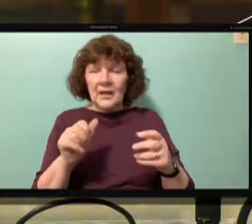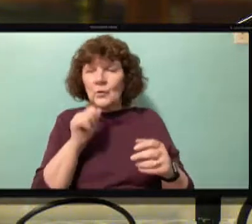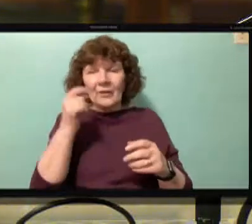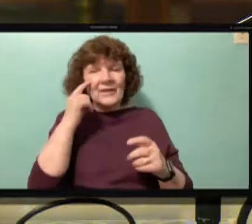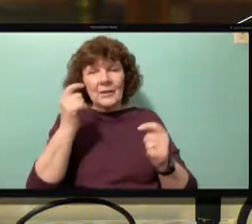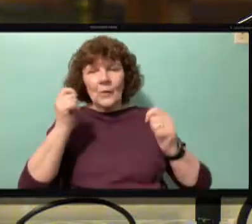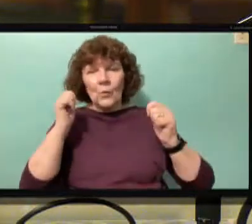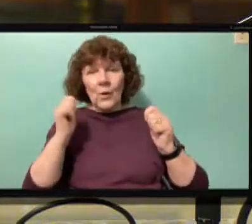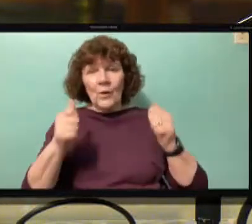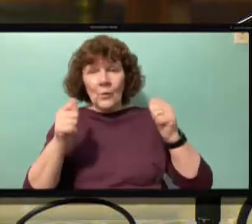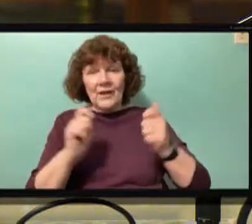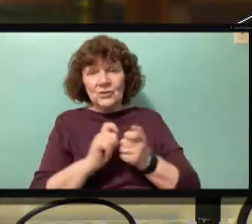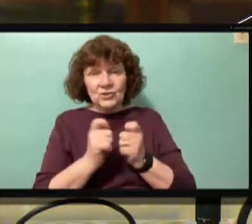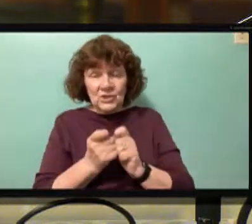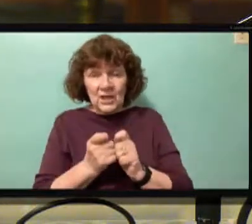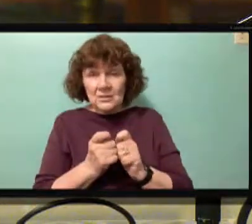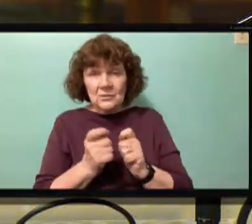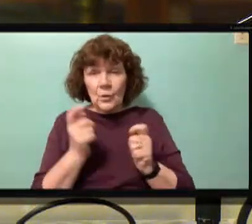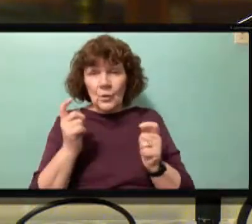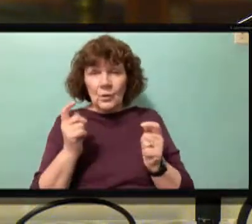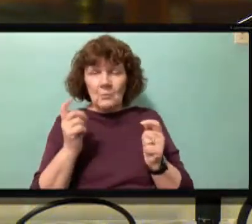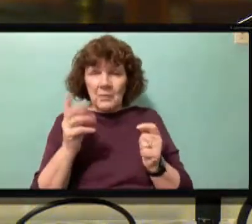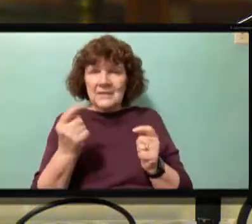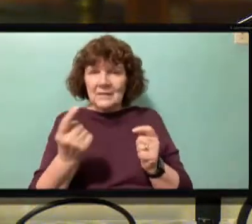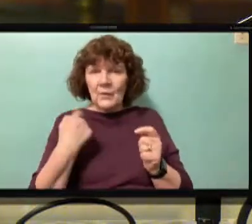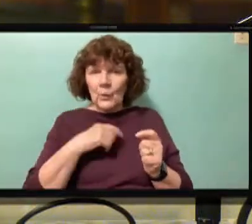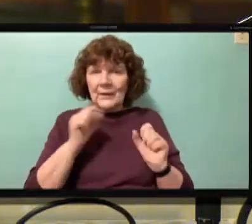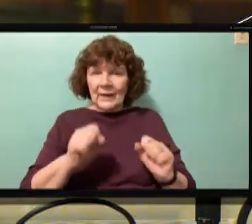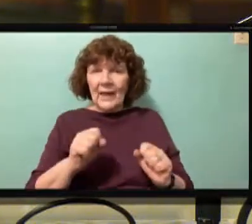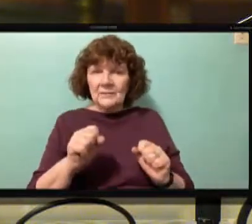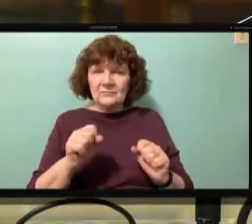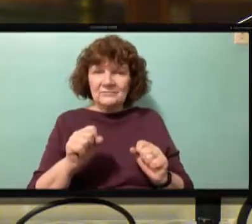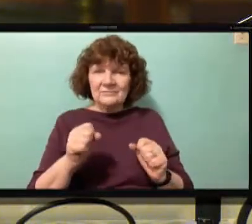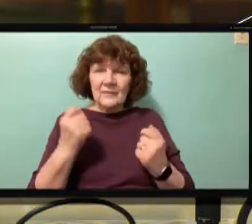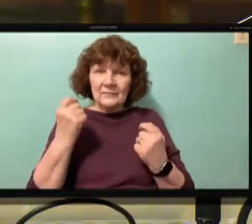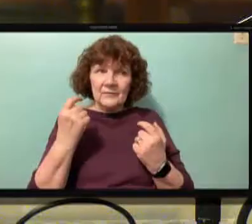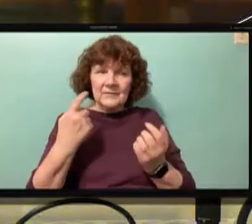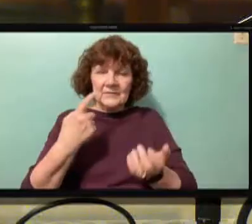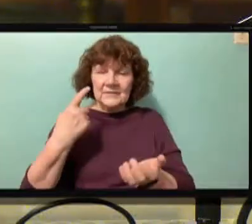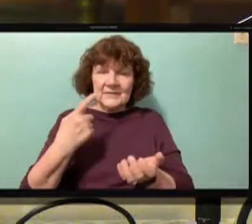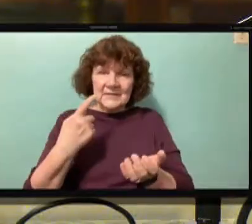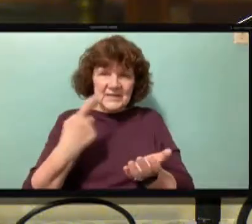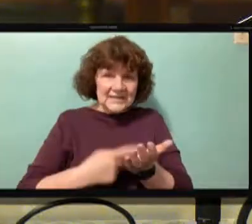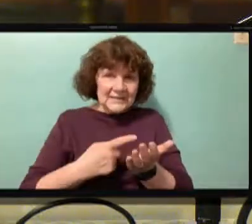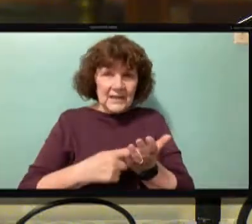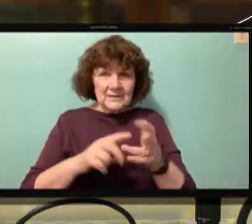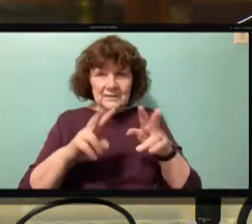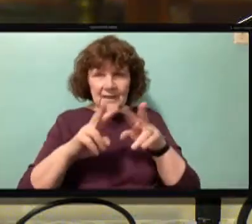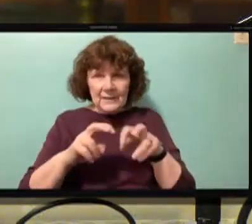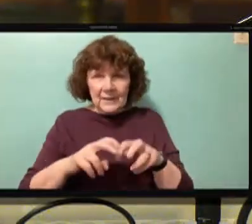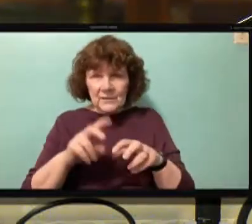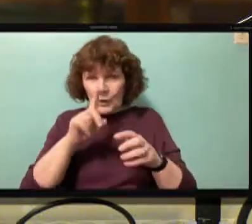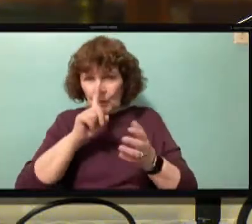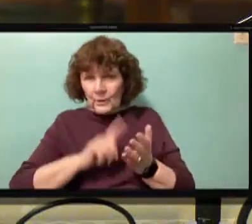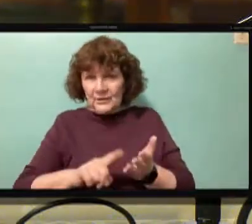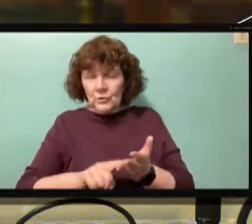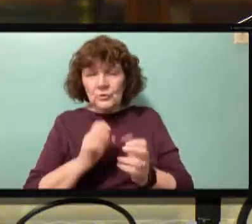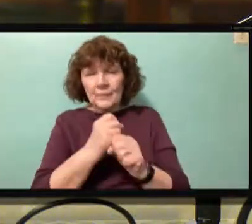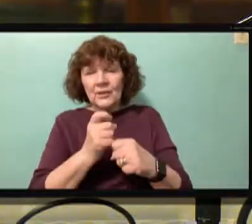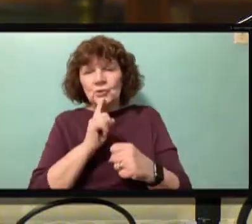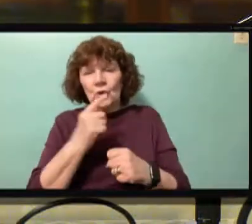forthcoming there, but certainly something we're continuing to pursue. In the interim, ensuring that we are upholding the standard of